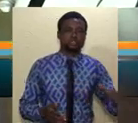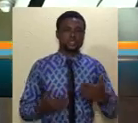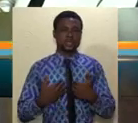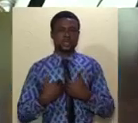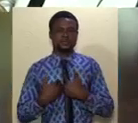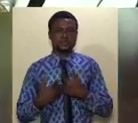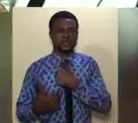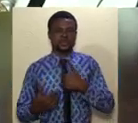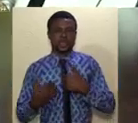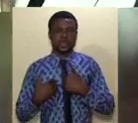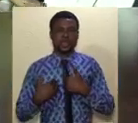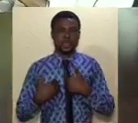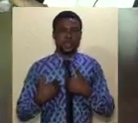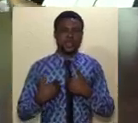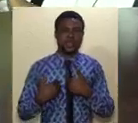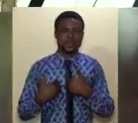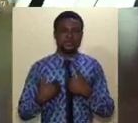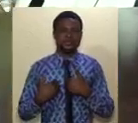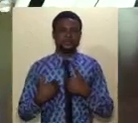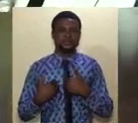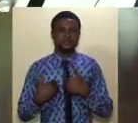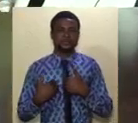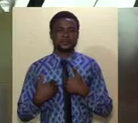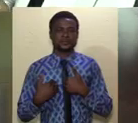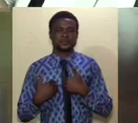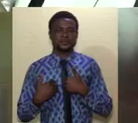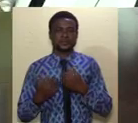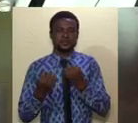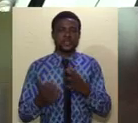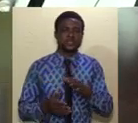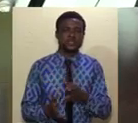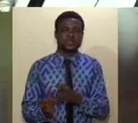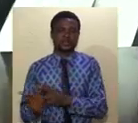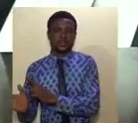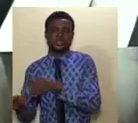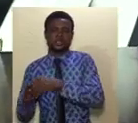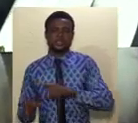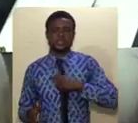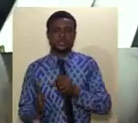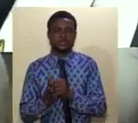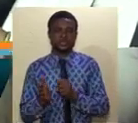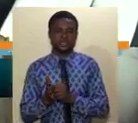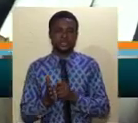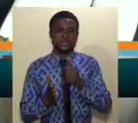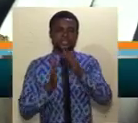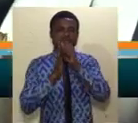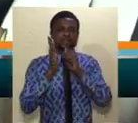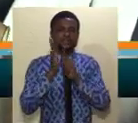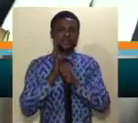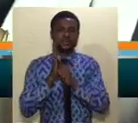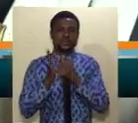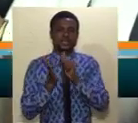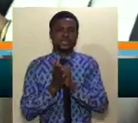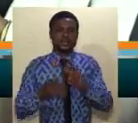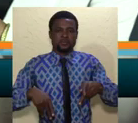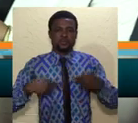have what we call the Child's Rights Law. It's basically the enactment, the law that